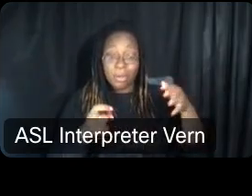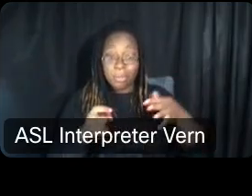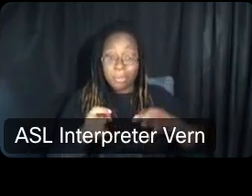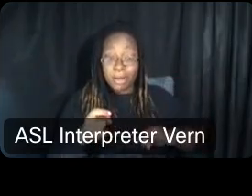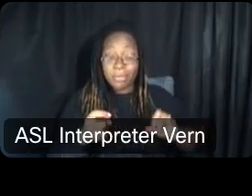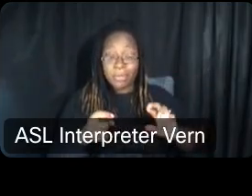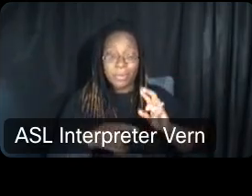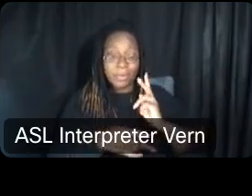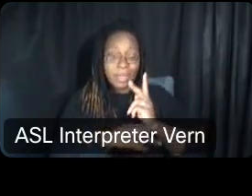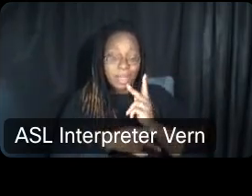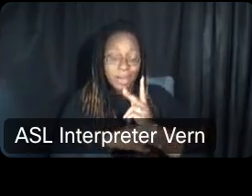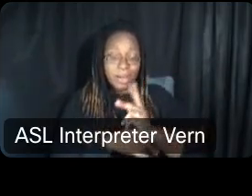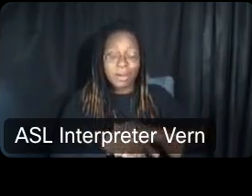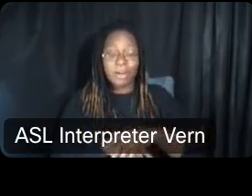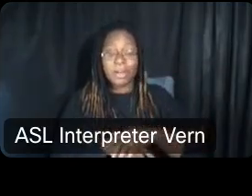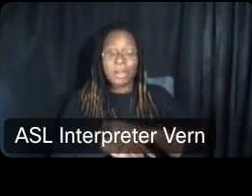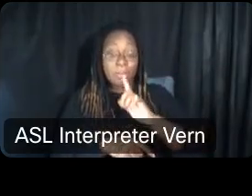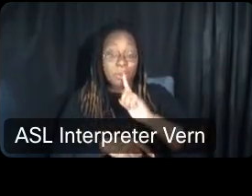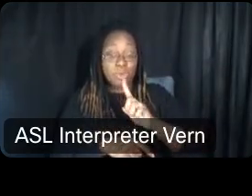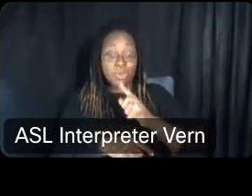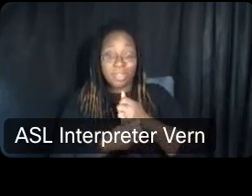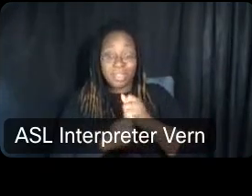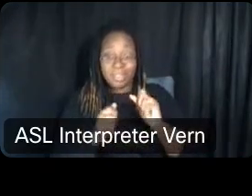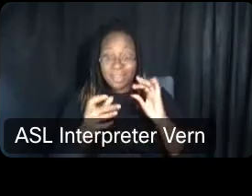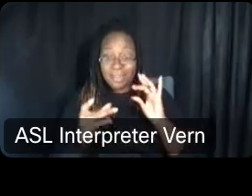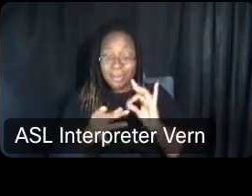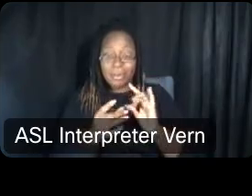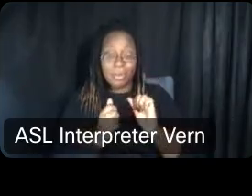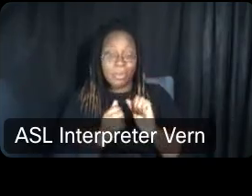like safely staying connected to mental health services if